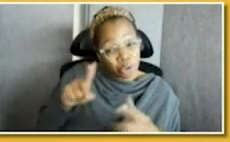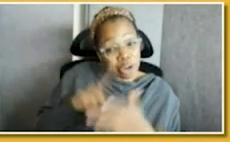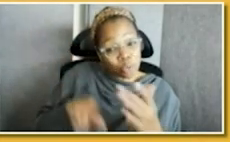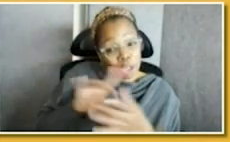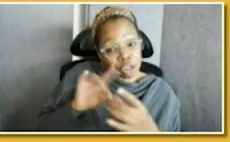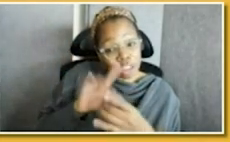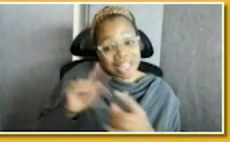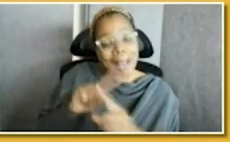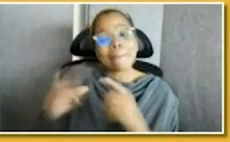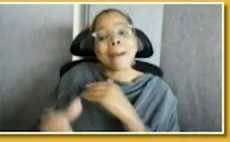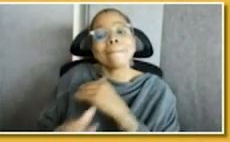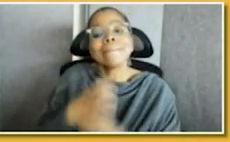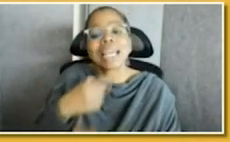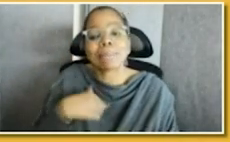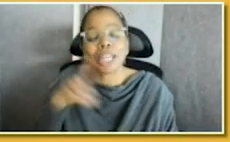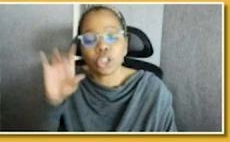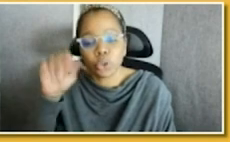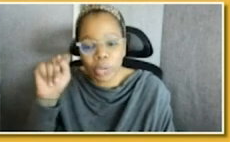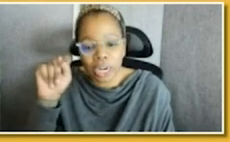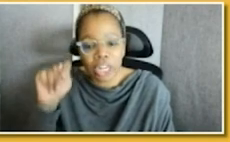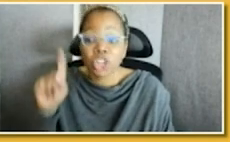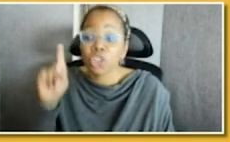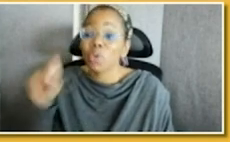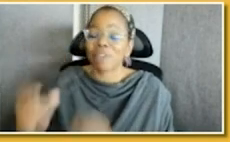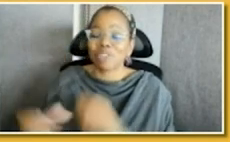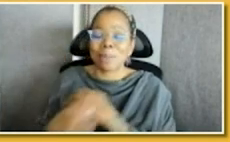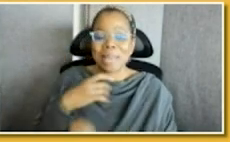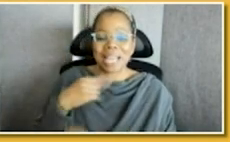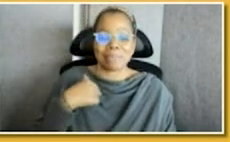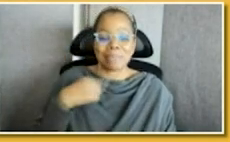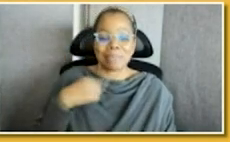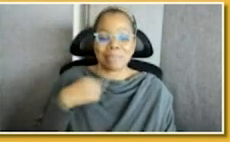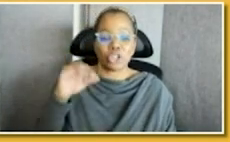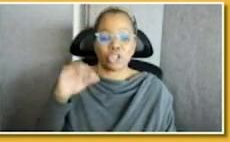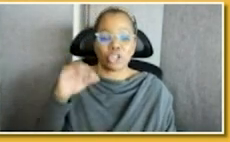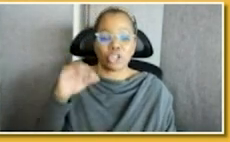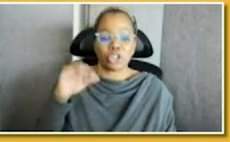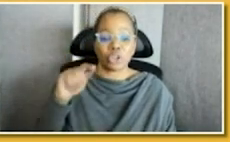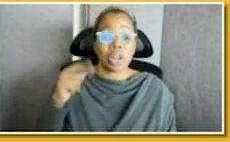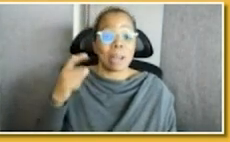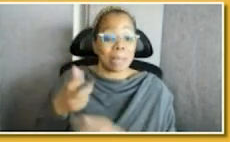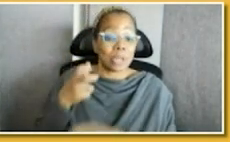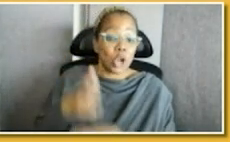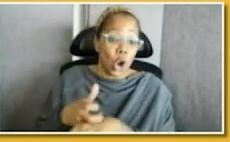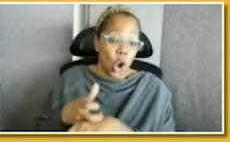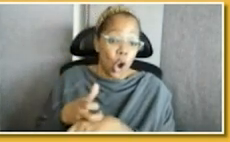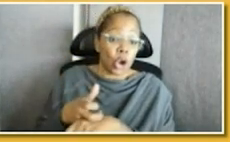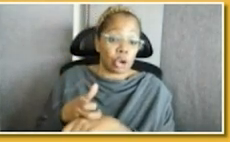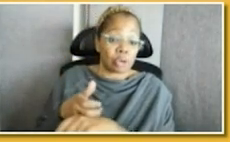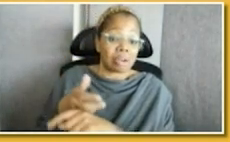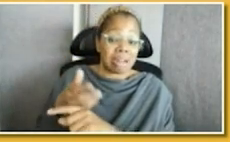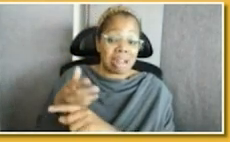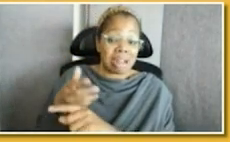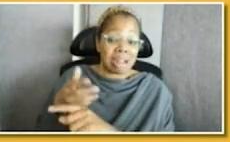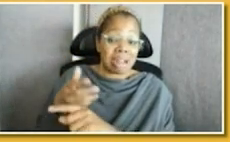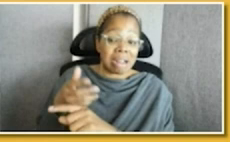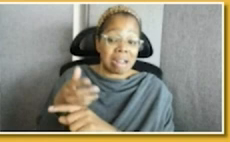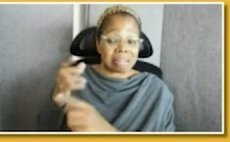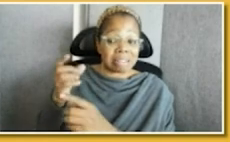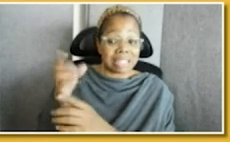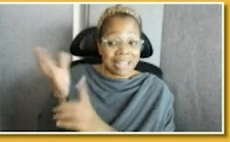You know, it might be hard to get Mr. DeJoy removed. If we all put a lot of